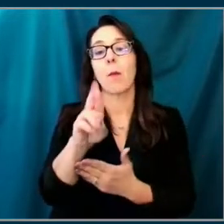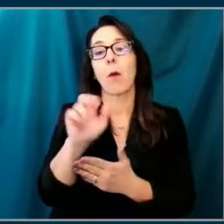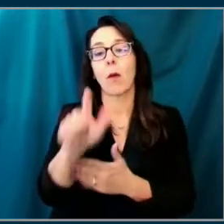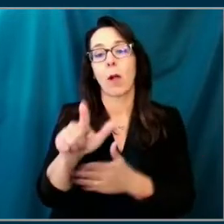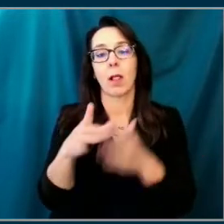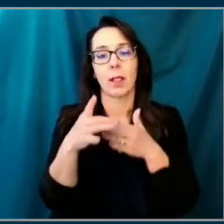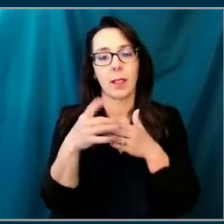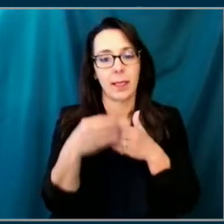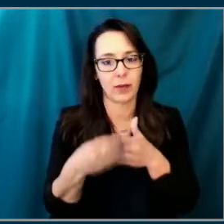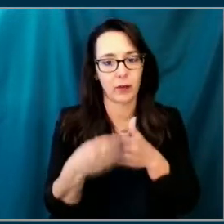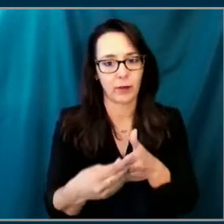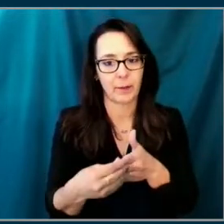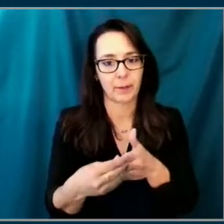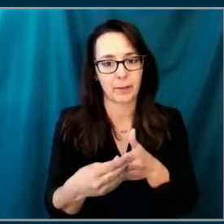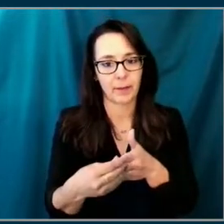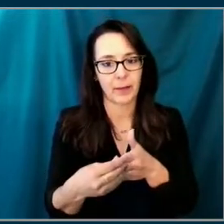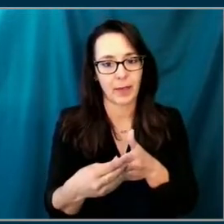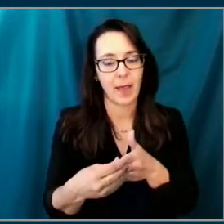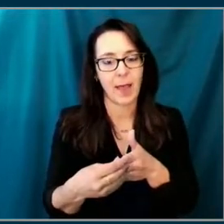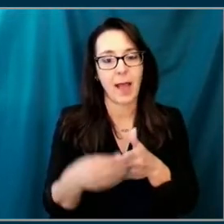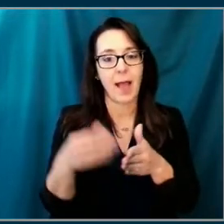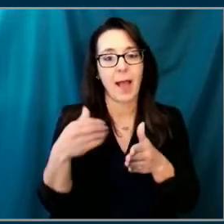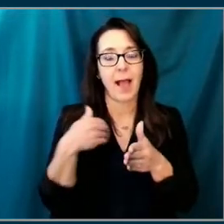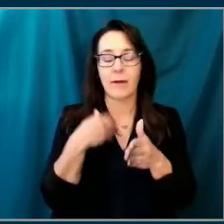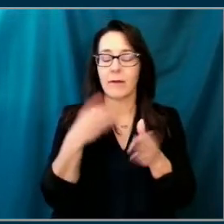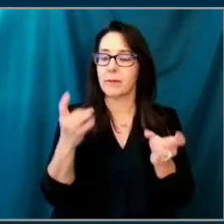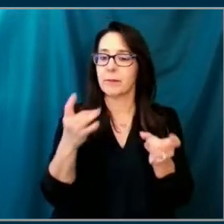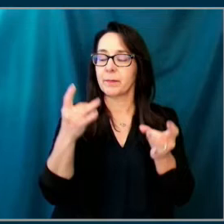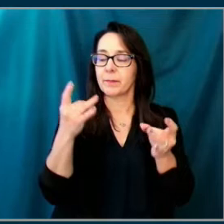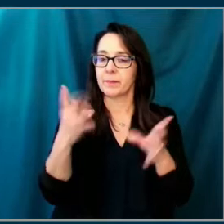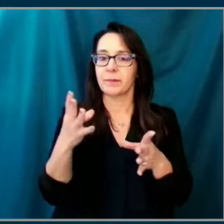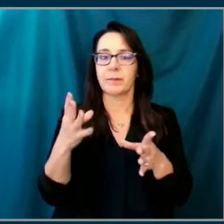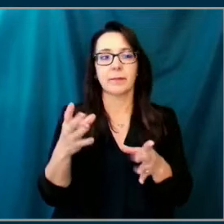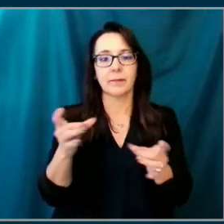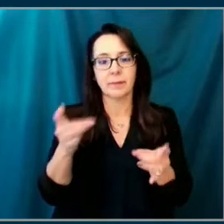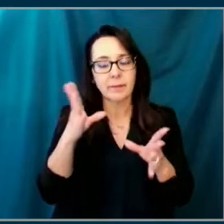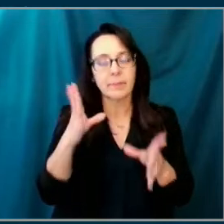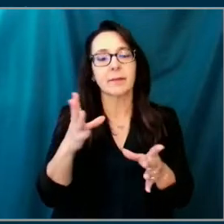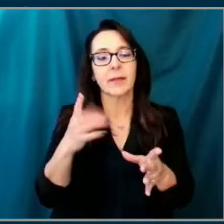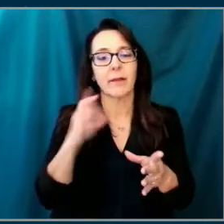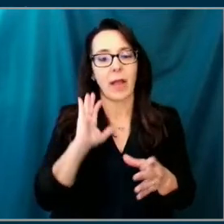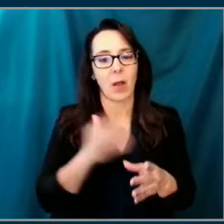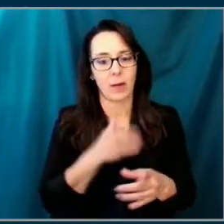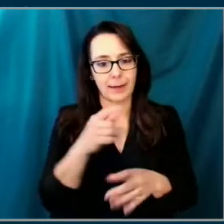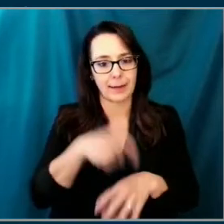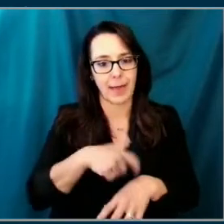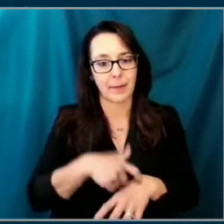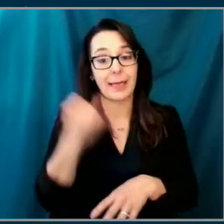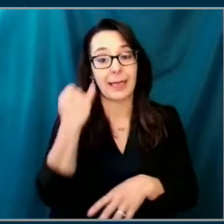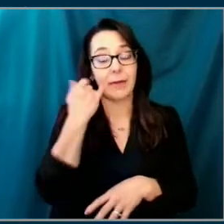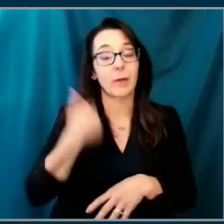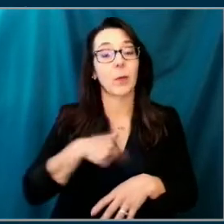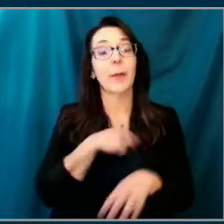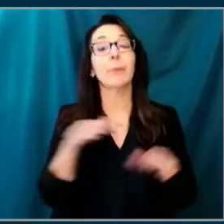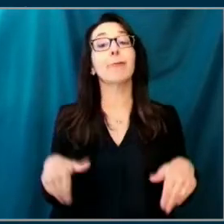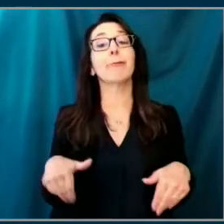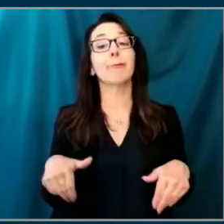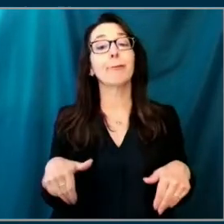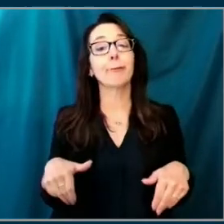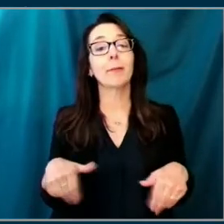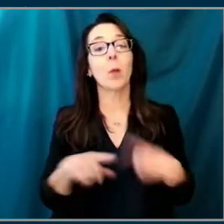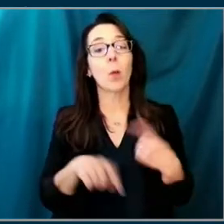are facing the existential crisis of our time, and if each of us fails to act where and when we